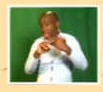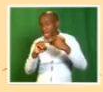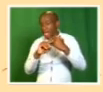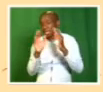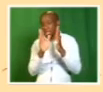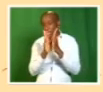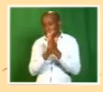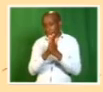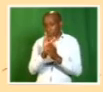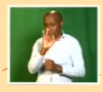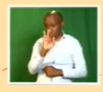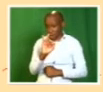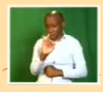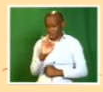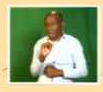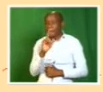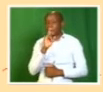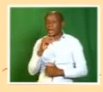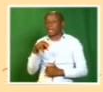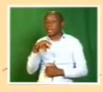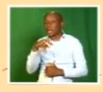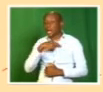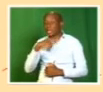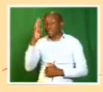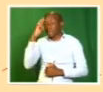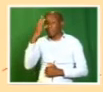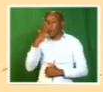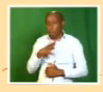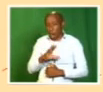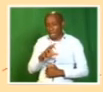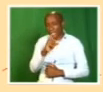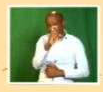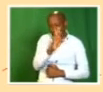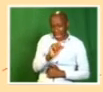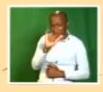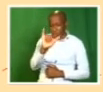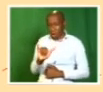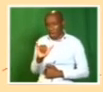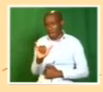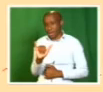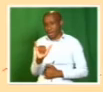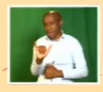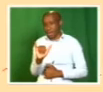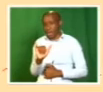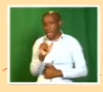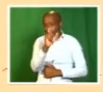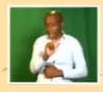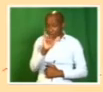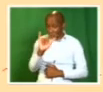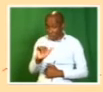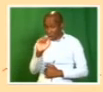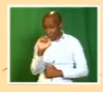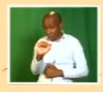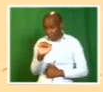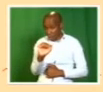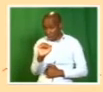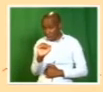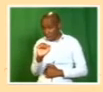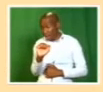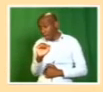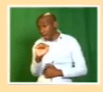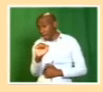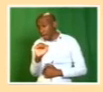12. But we want the coordinate of k, remember, not just the value. So the coordinate of k is